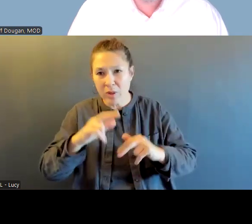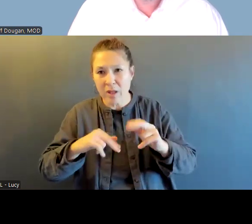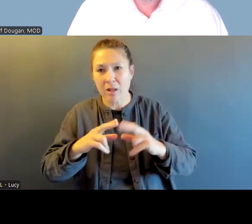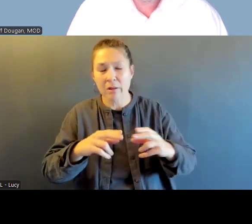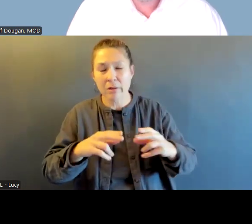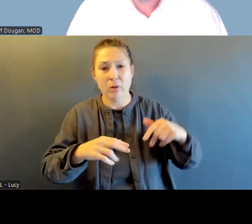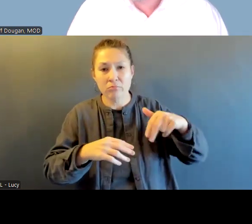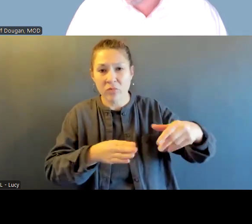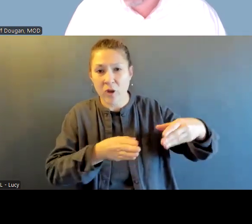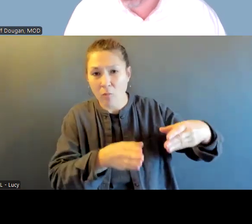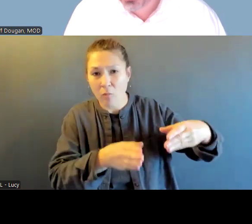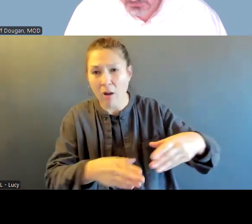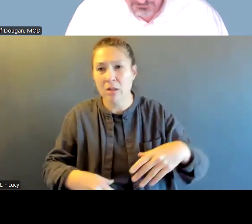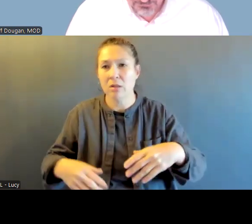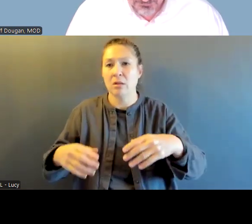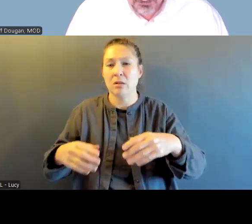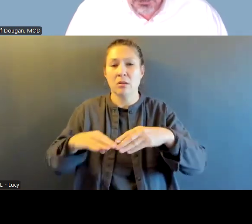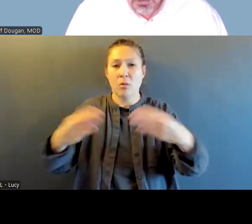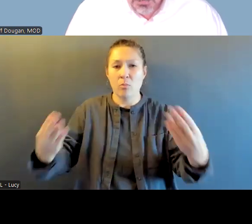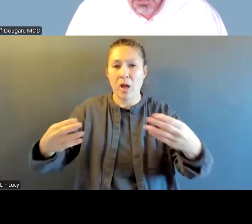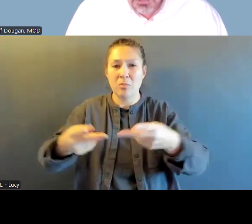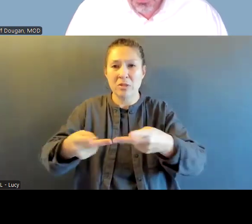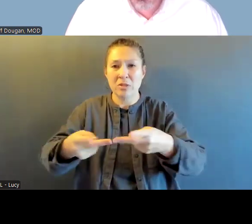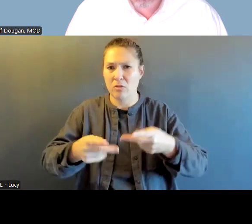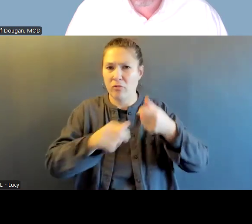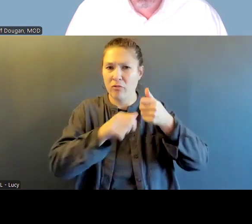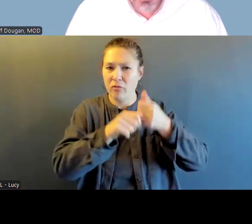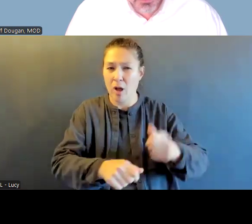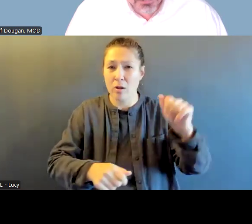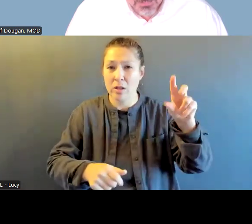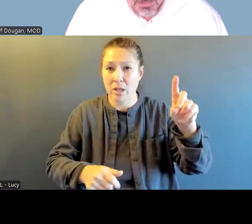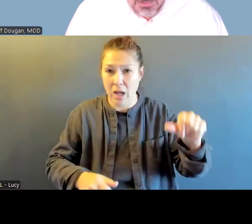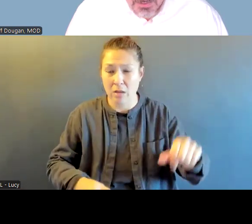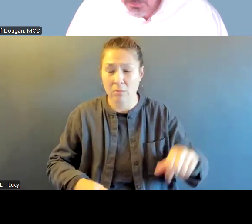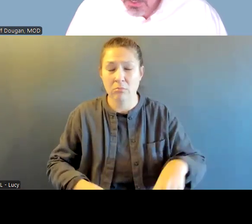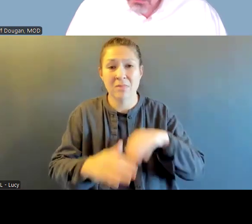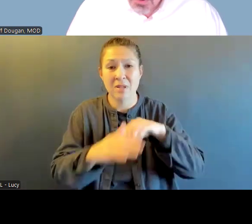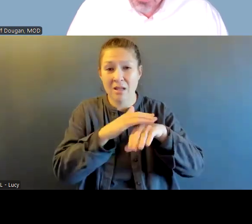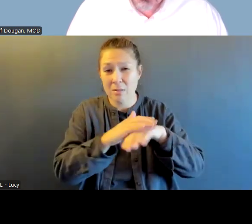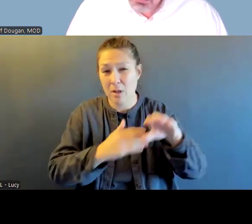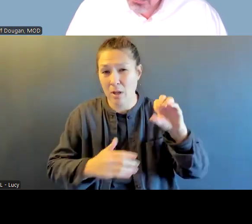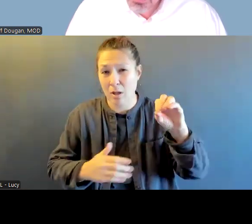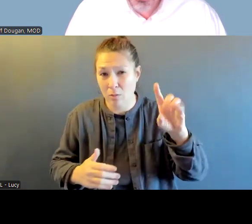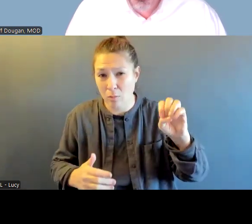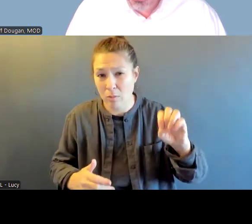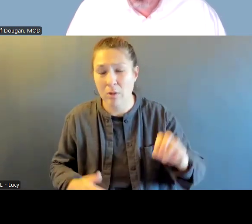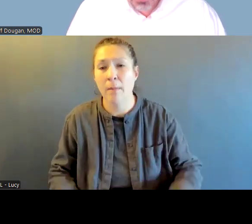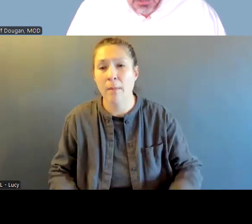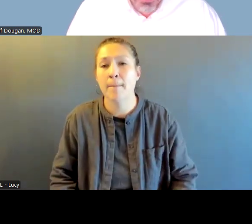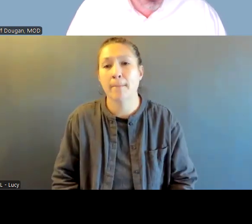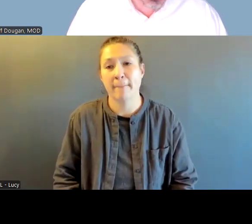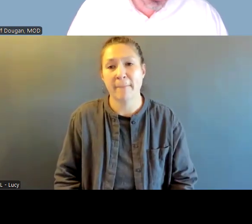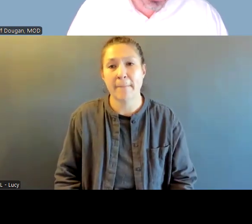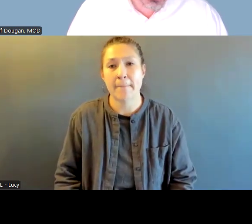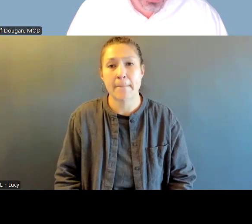ADA or our state building code, accessibility codes. CODs can recommend improvements, such as adding